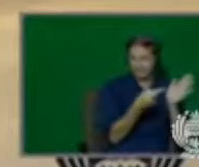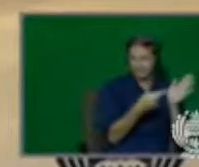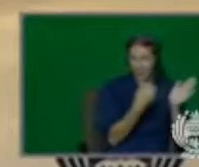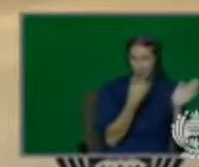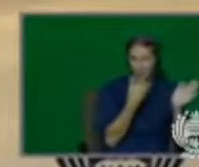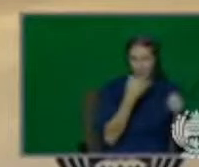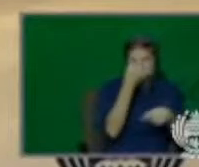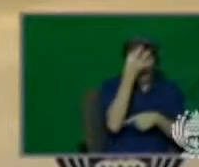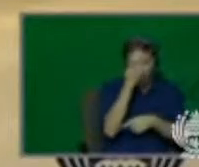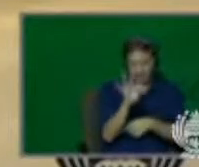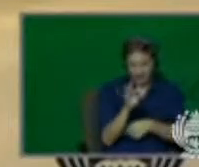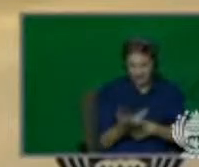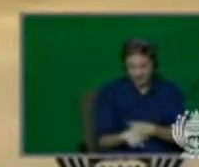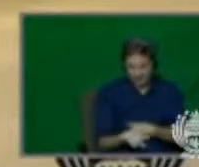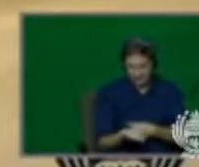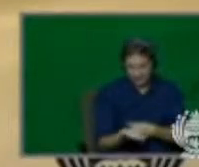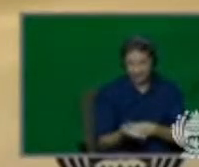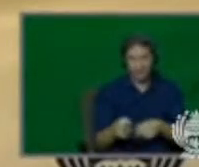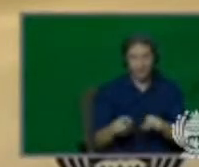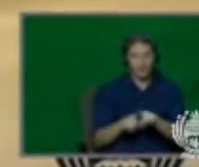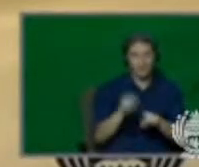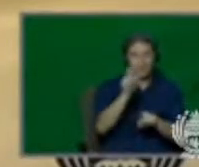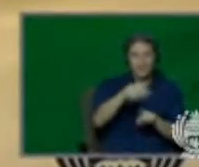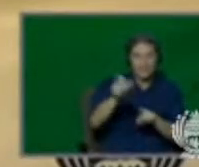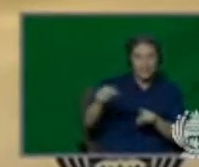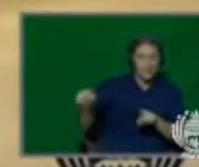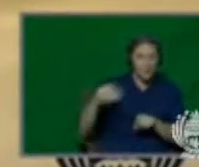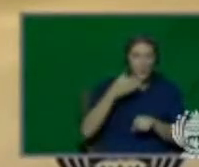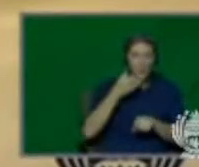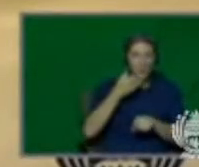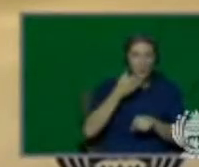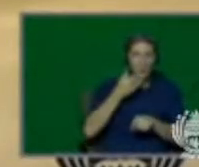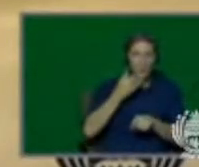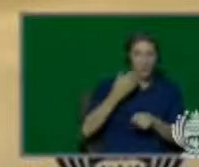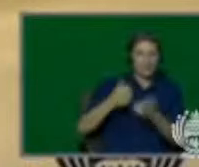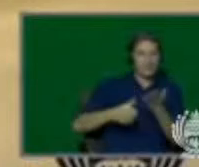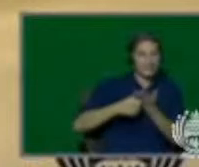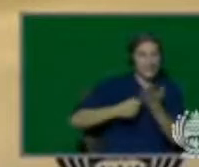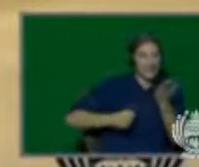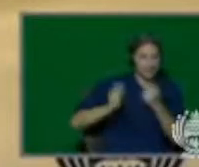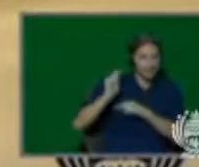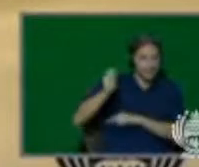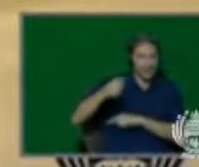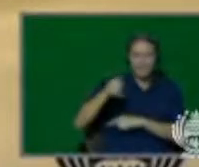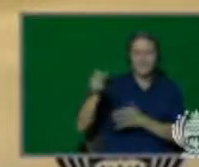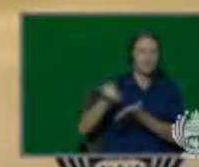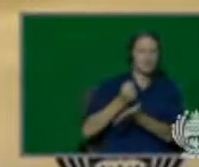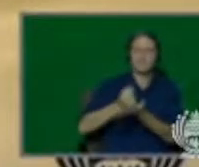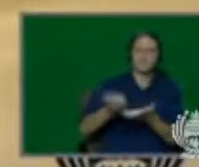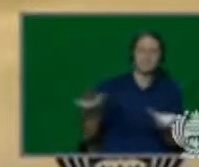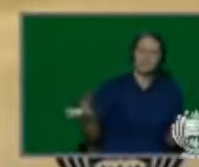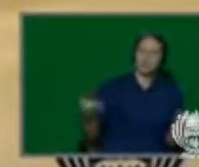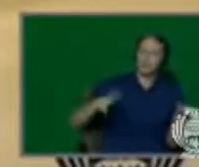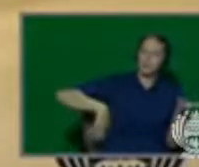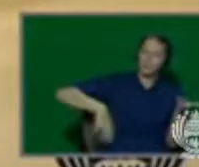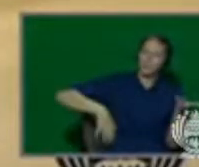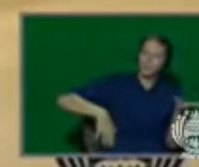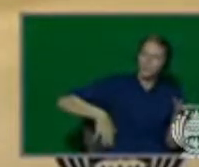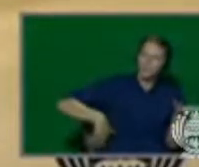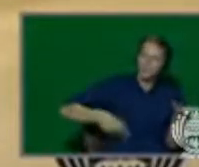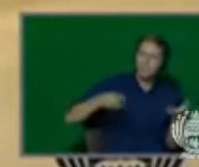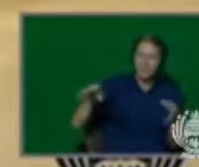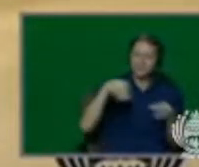detected 156,000 taxpayers who are not registered and who have not filed despite their substantial economic